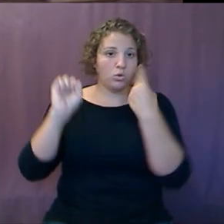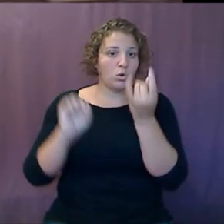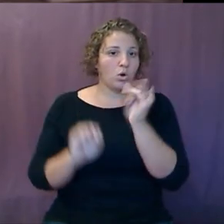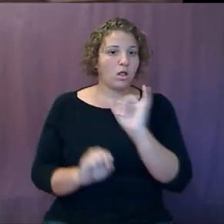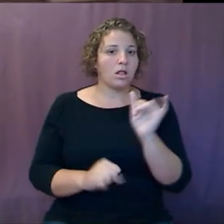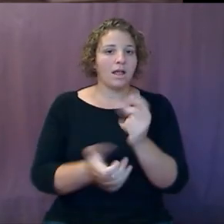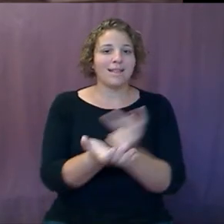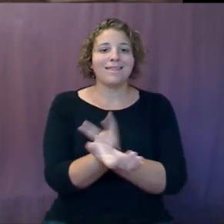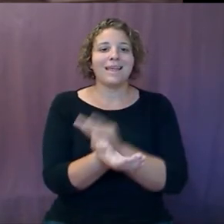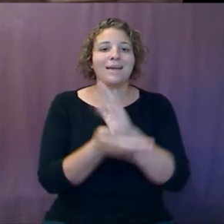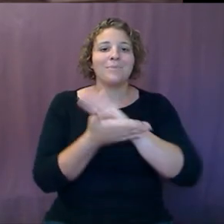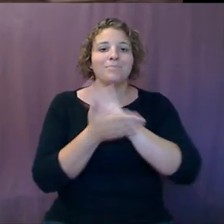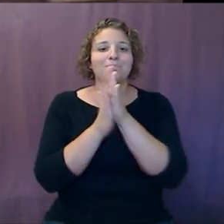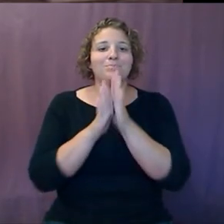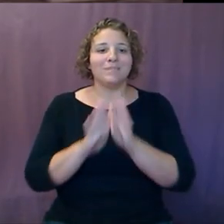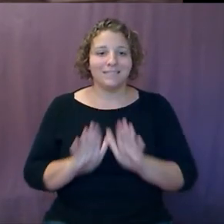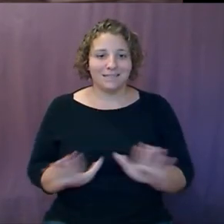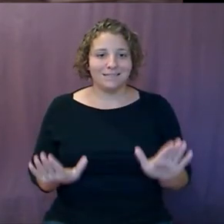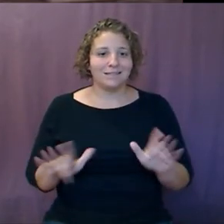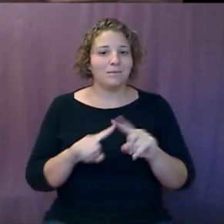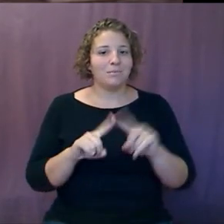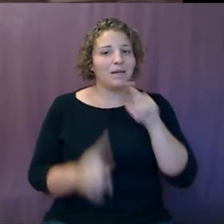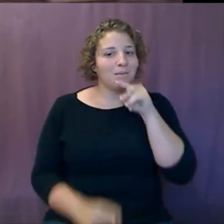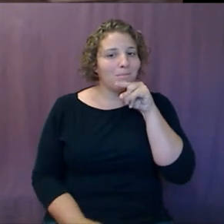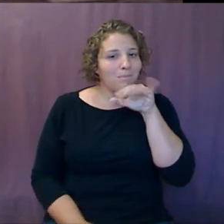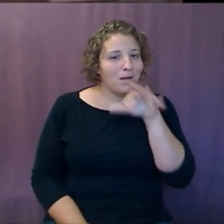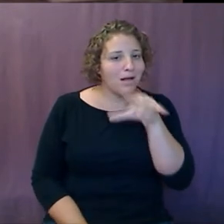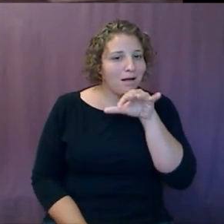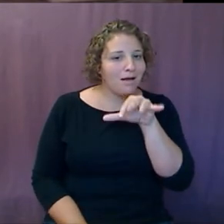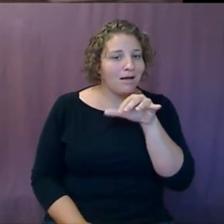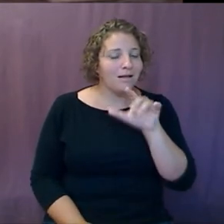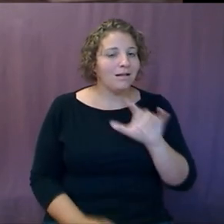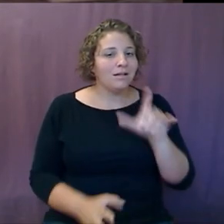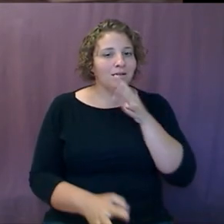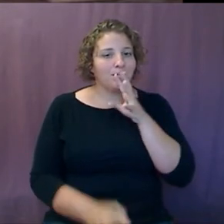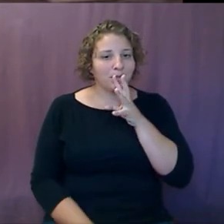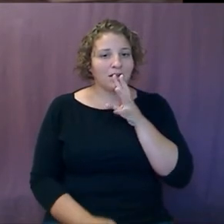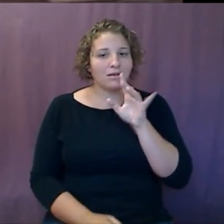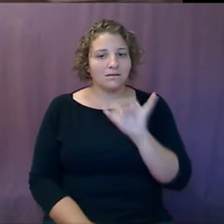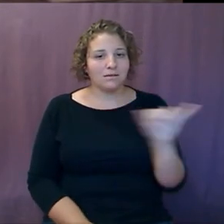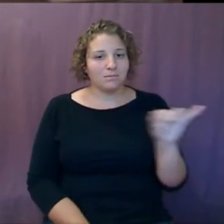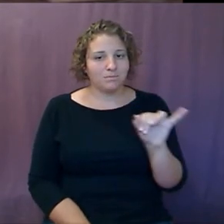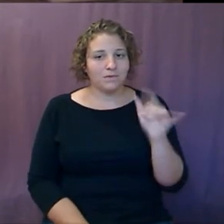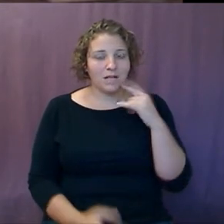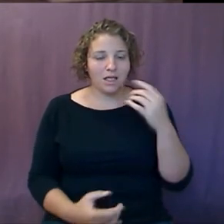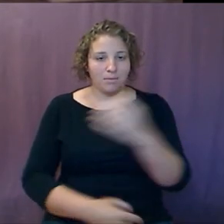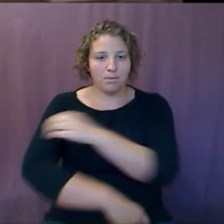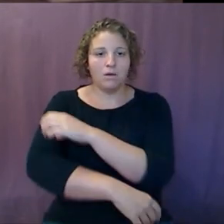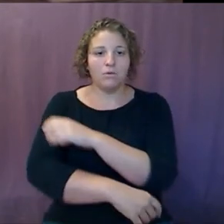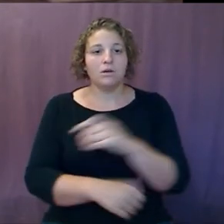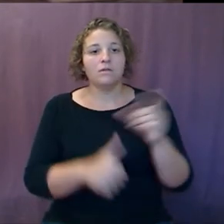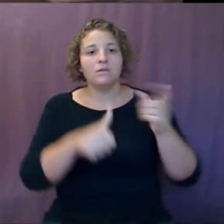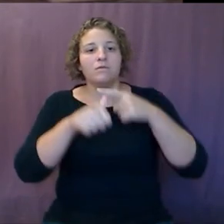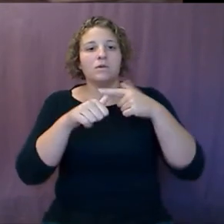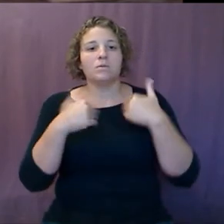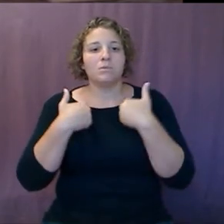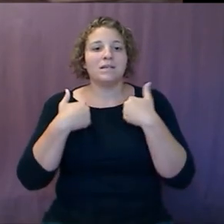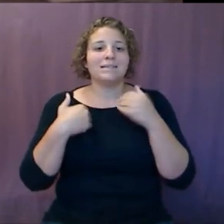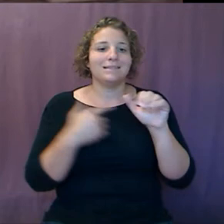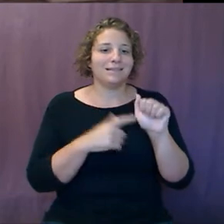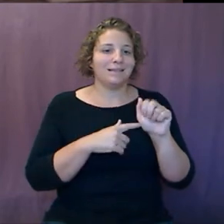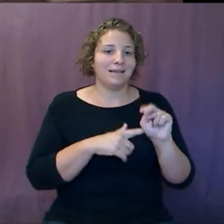and he spake as a dragon and he exerciseth all the power of the first beast the Antichrist before him and